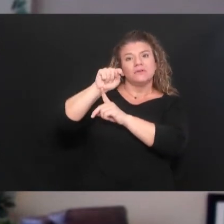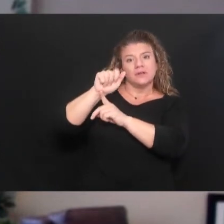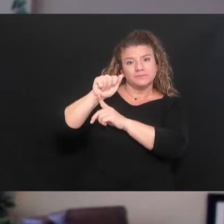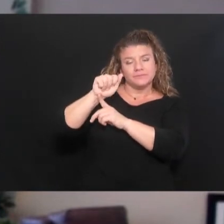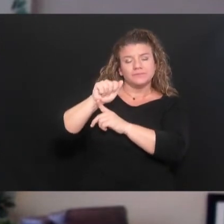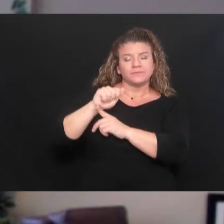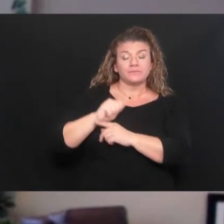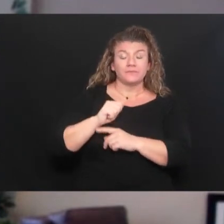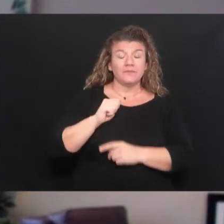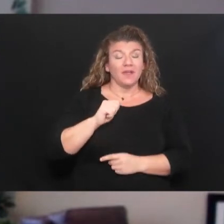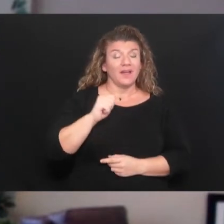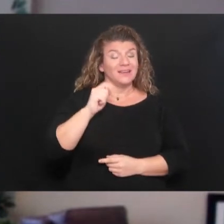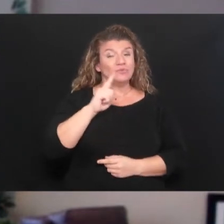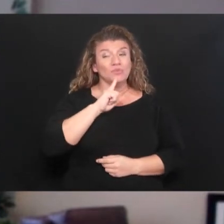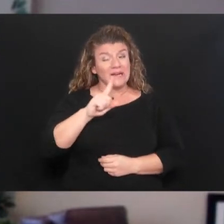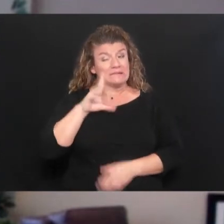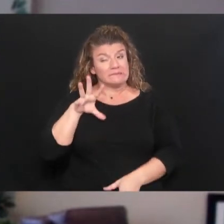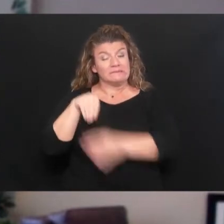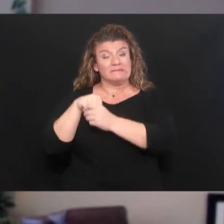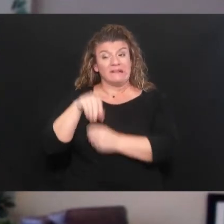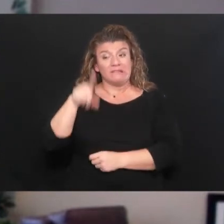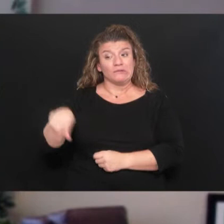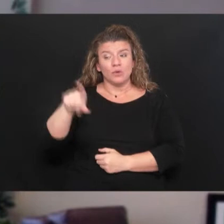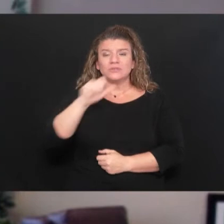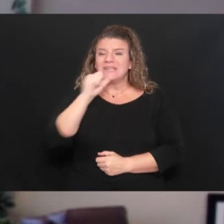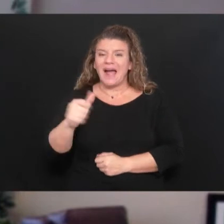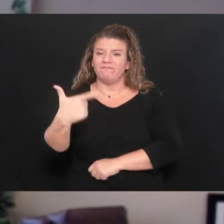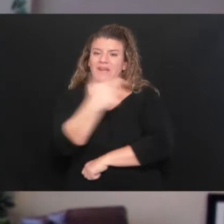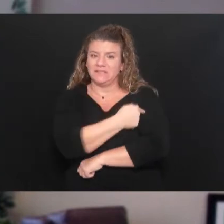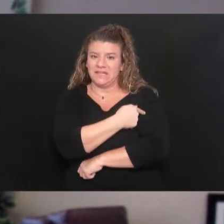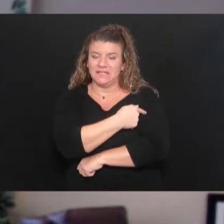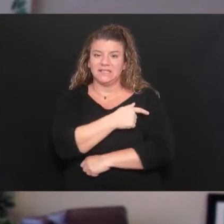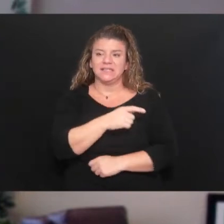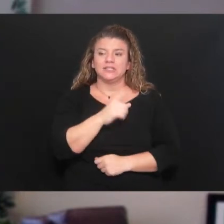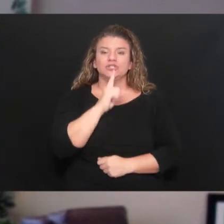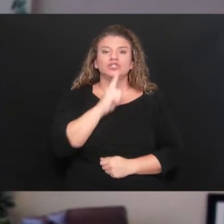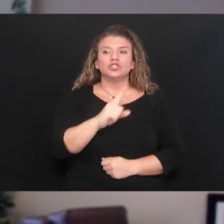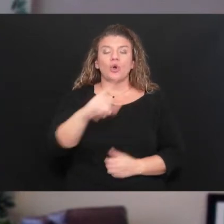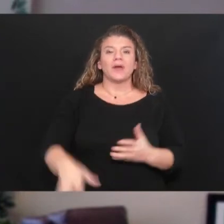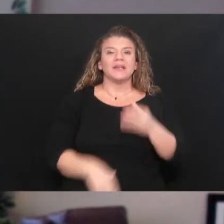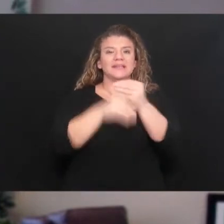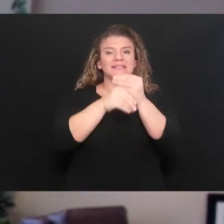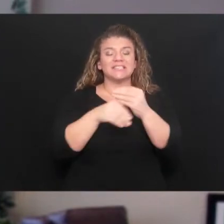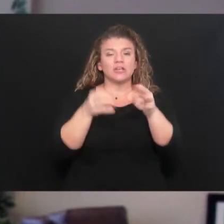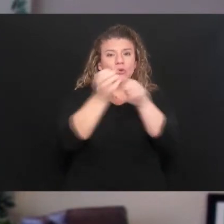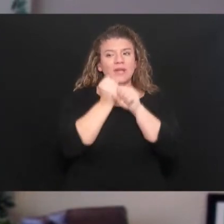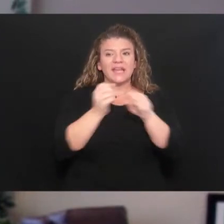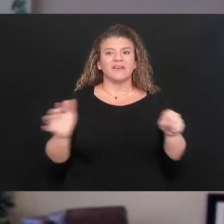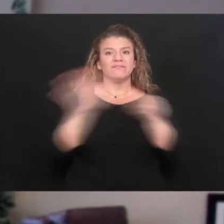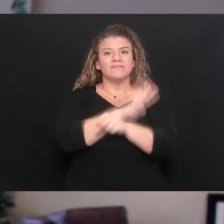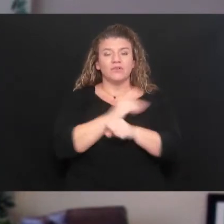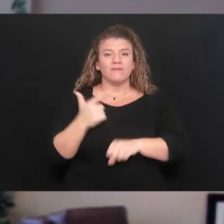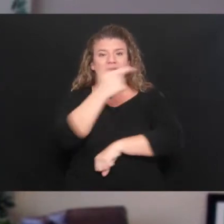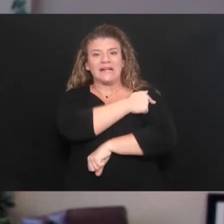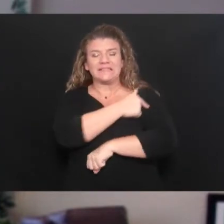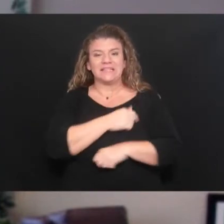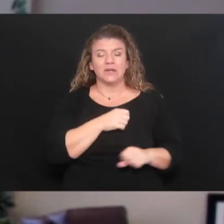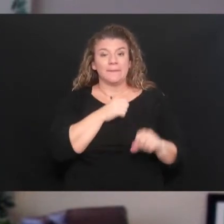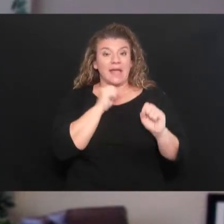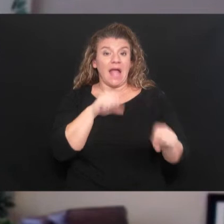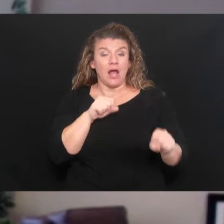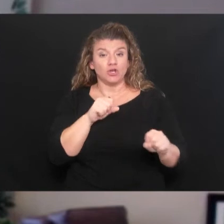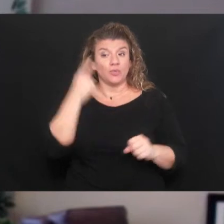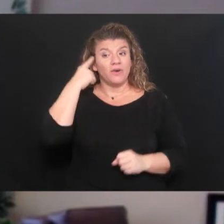particularly those that are not vaccinated. So in addition to getting full vaccination to be eligible for